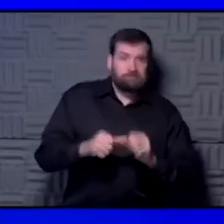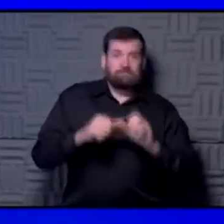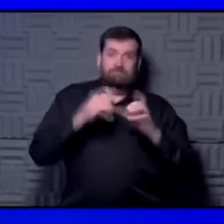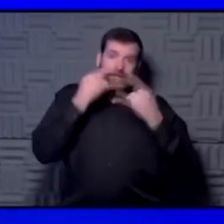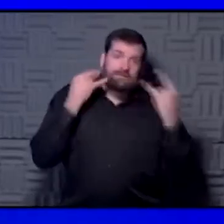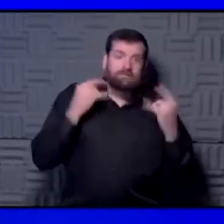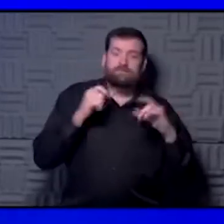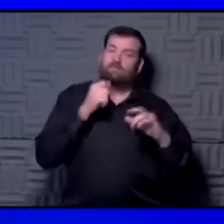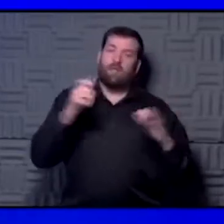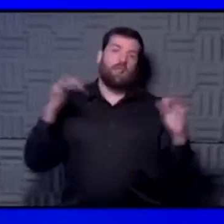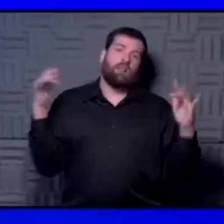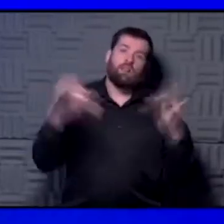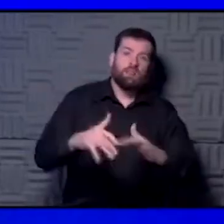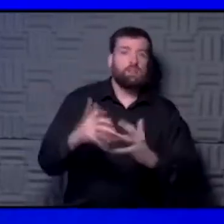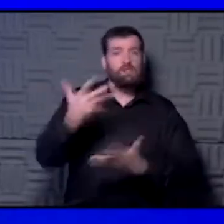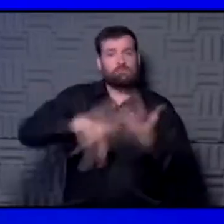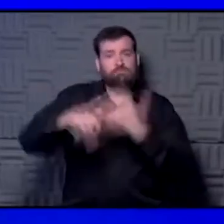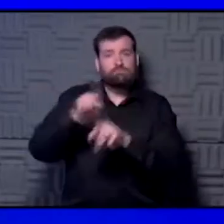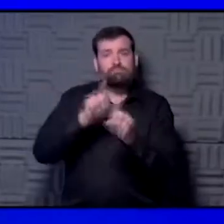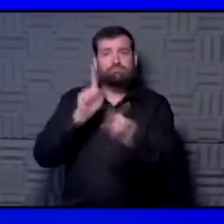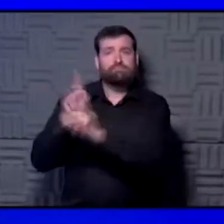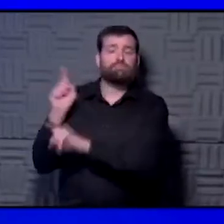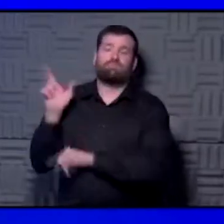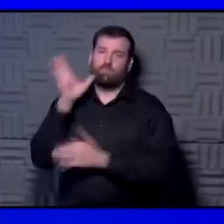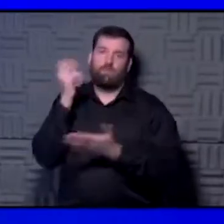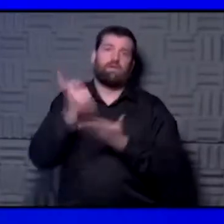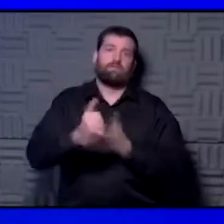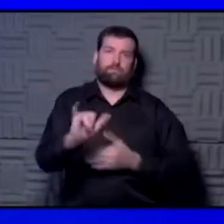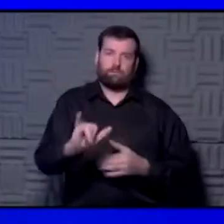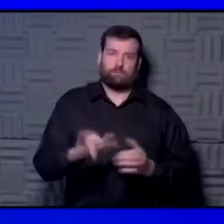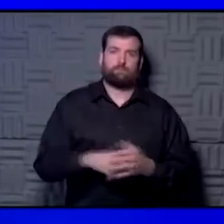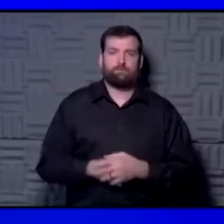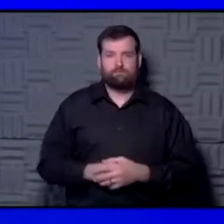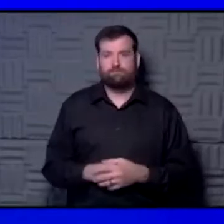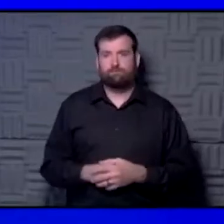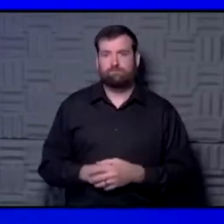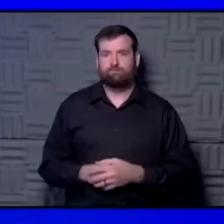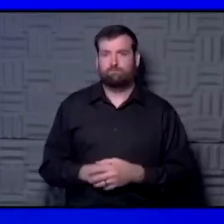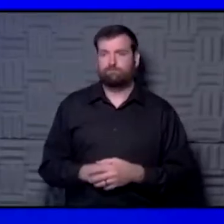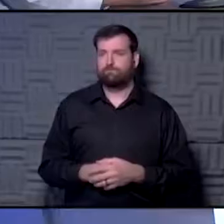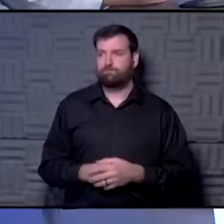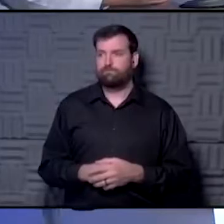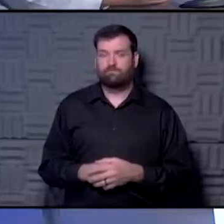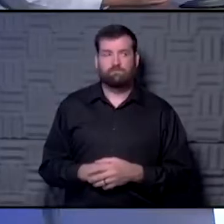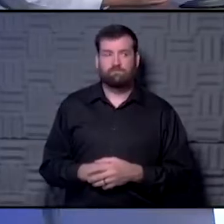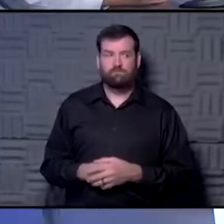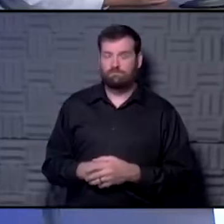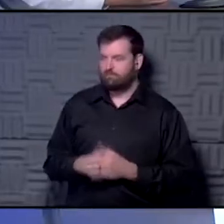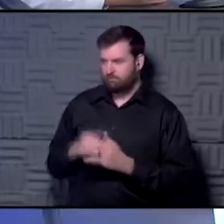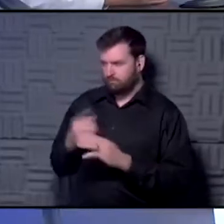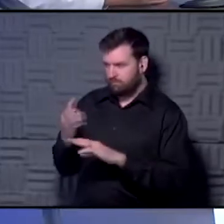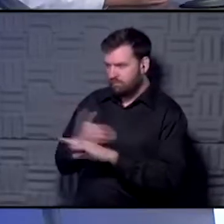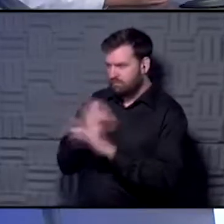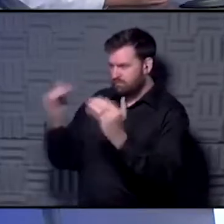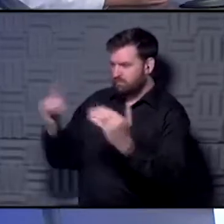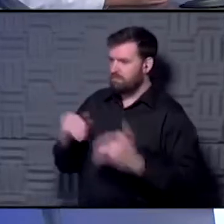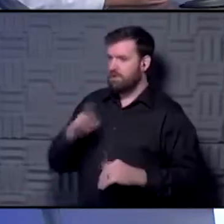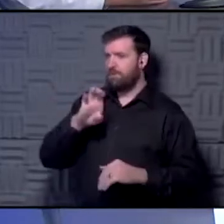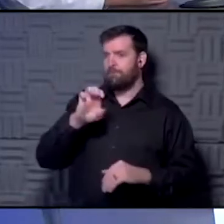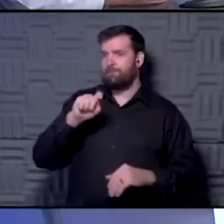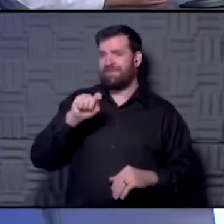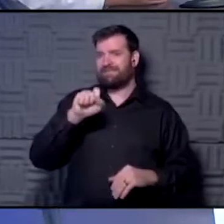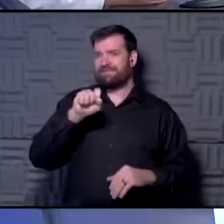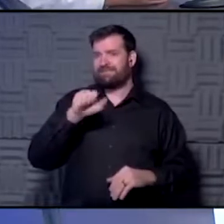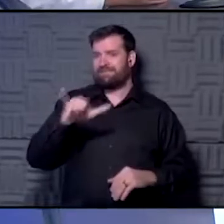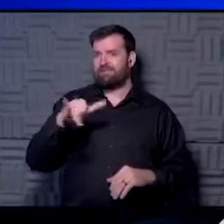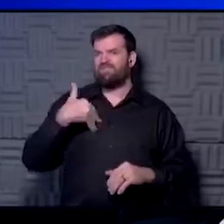groups, physical distancing, that will also help decrease the spread of influenza as well. Before we go to the next question, Betsy has a follow-up to